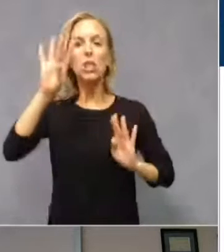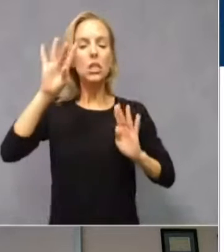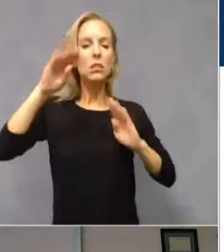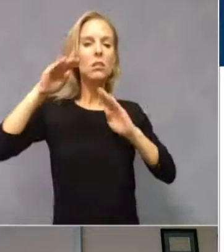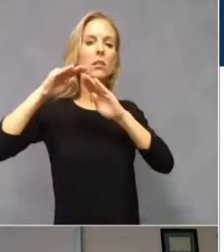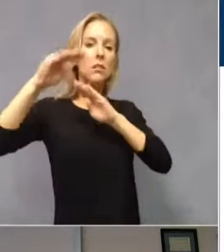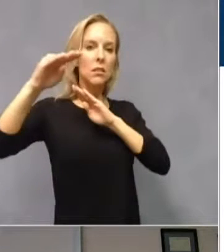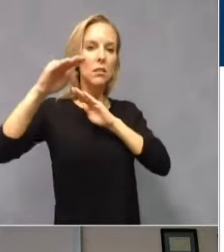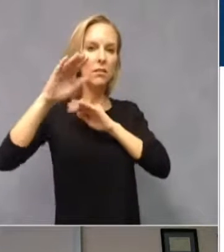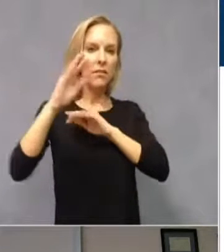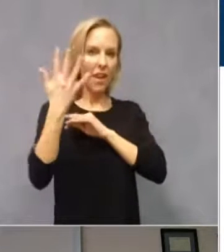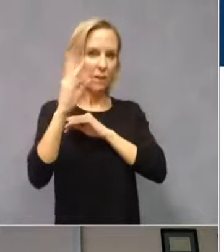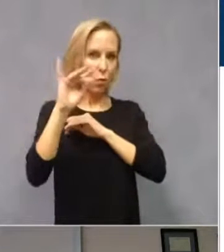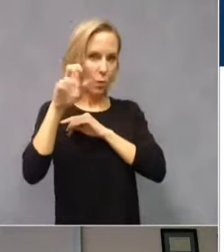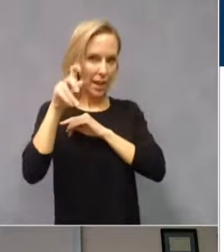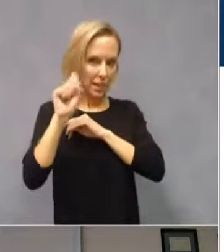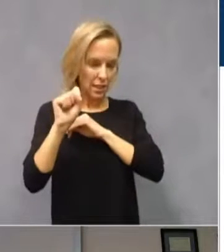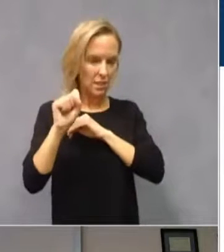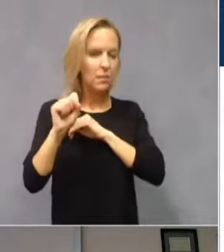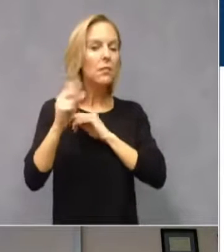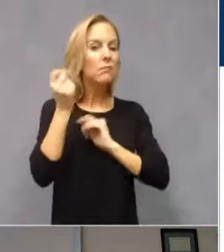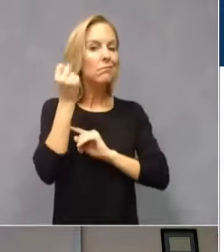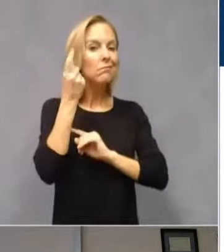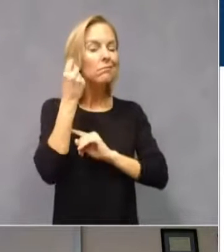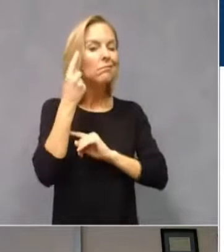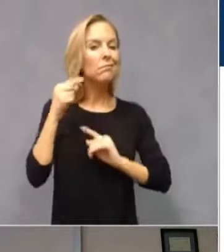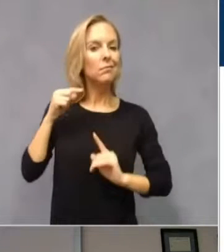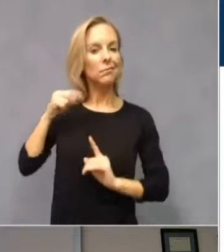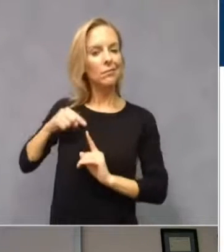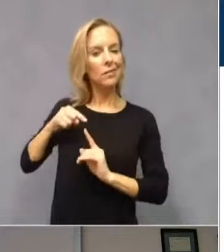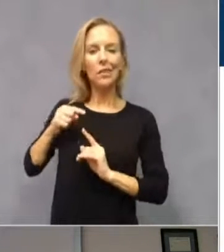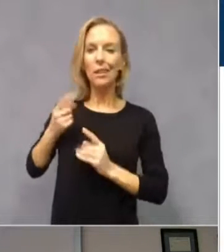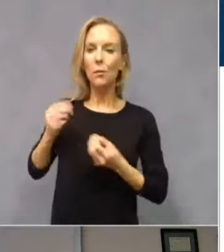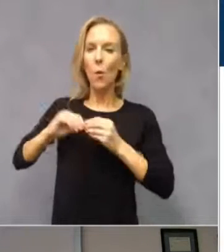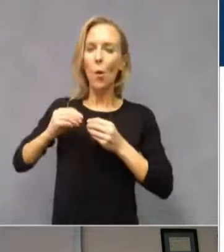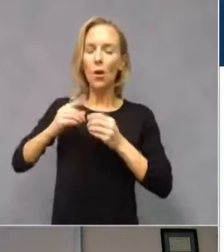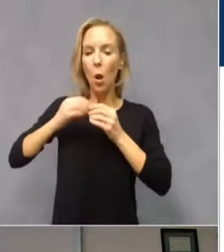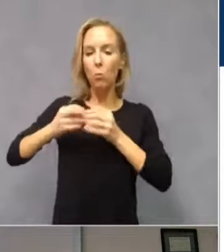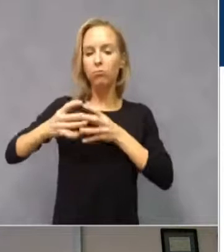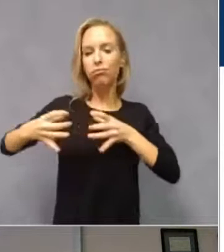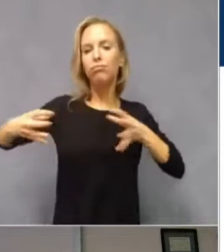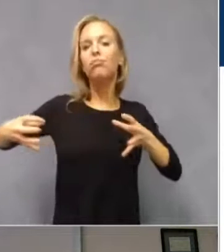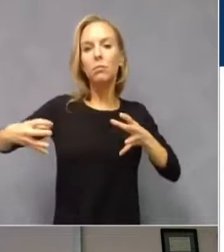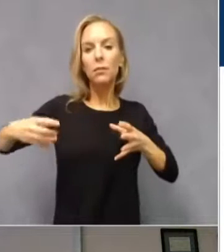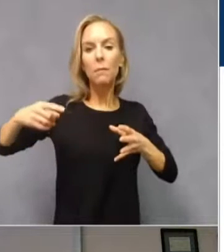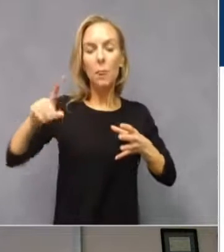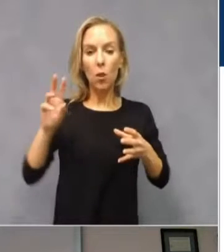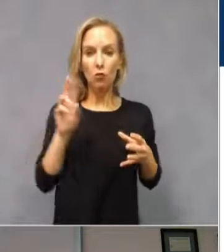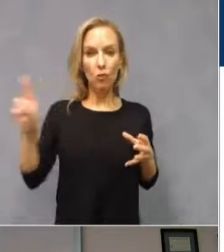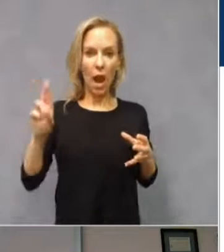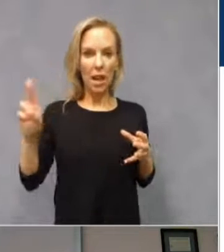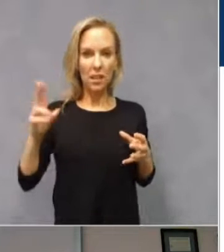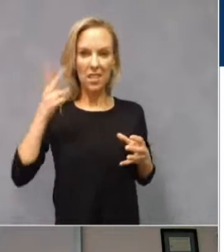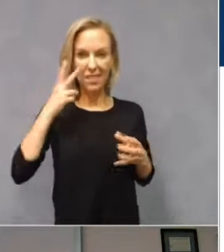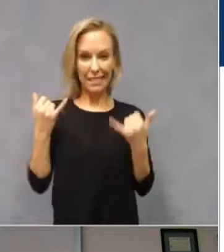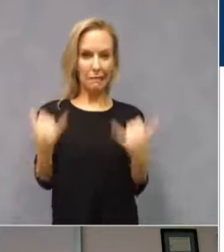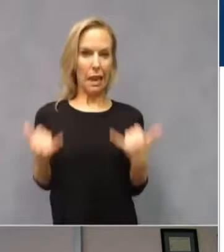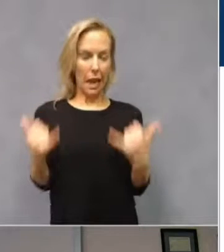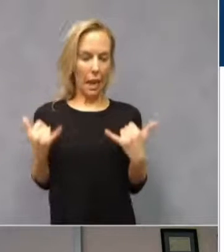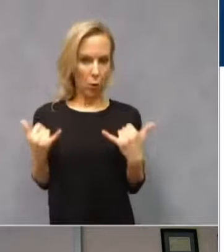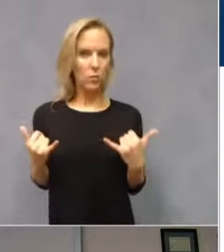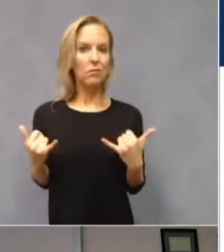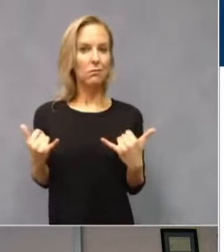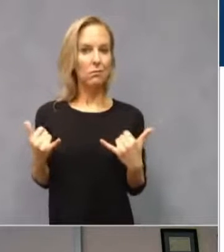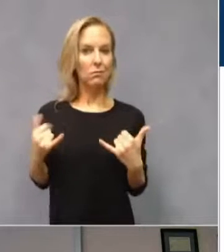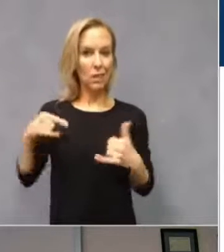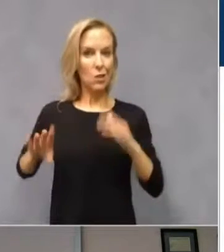decline, but it rose again relatively quickly. And if you look to the right, the current surge, the one we're in right now, the